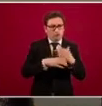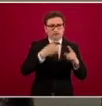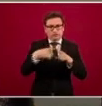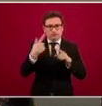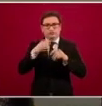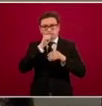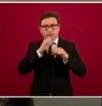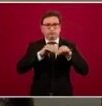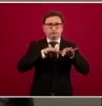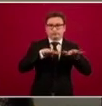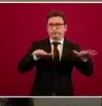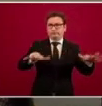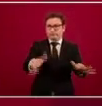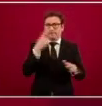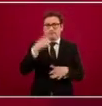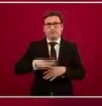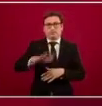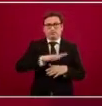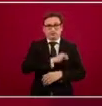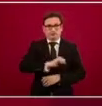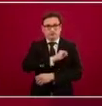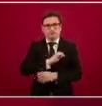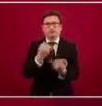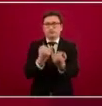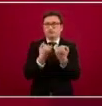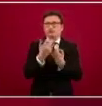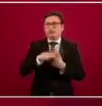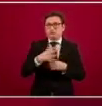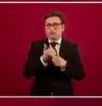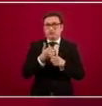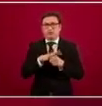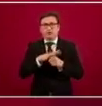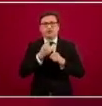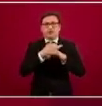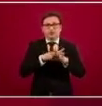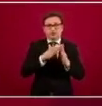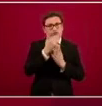been leading the teams that are creating the materials